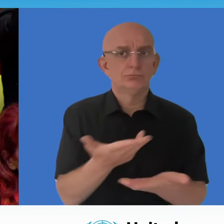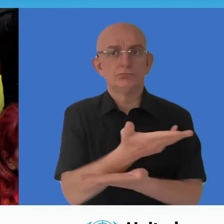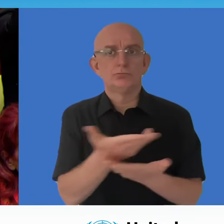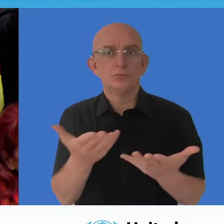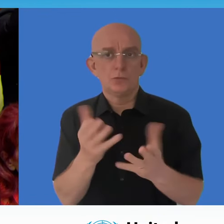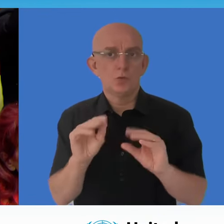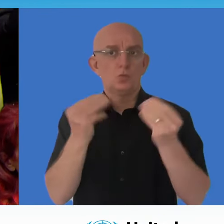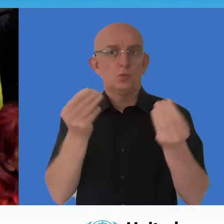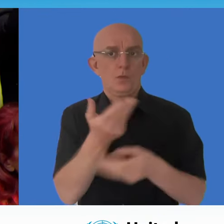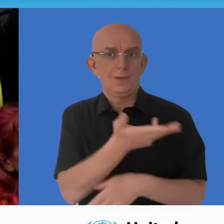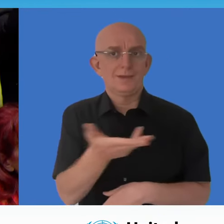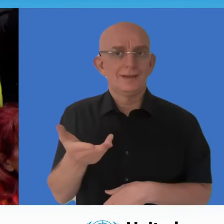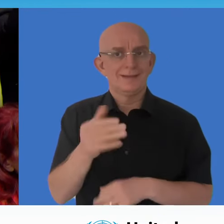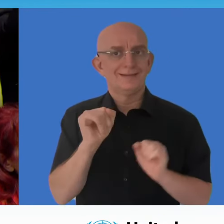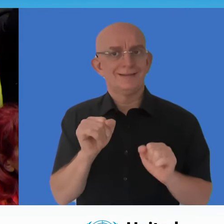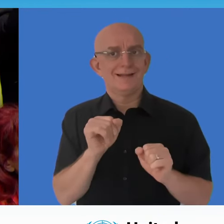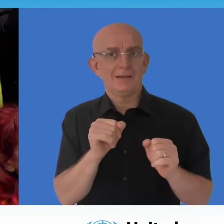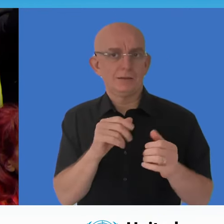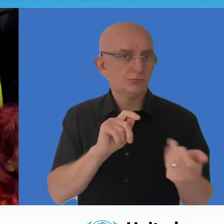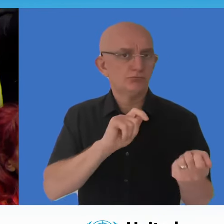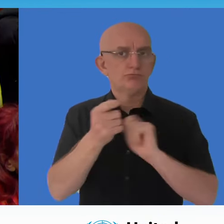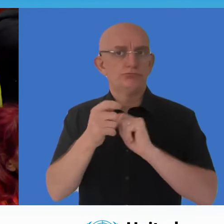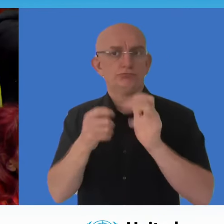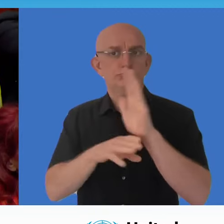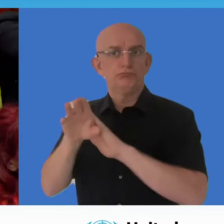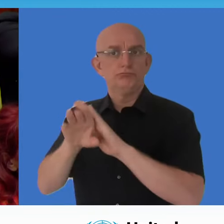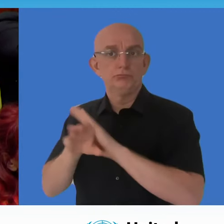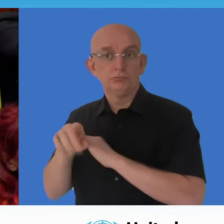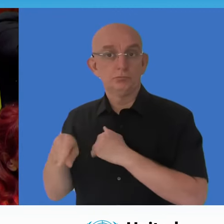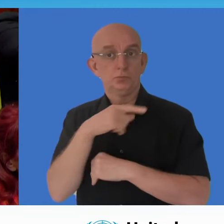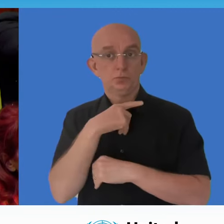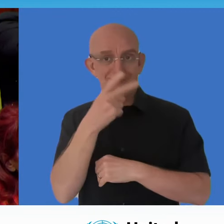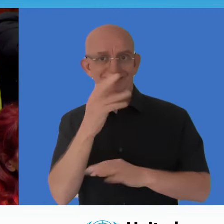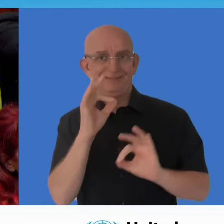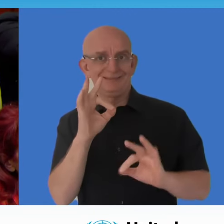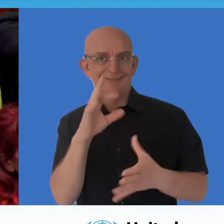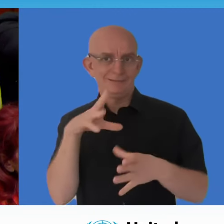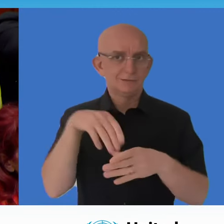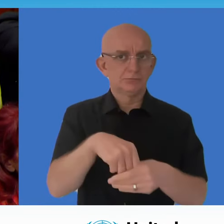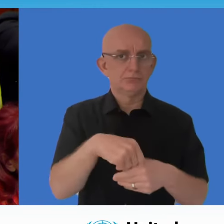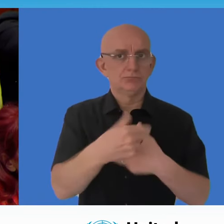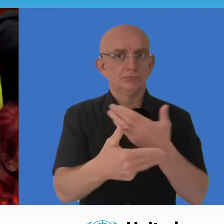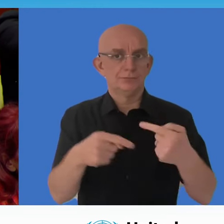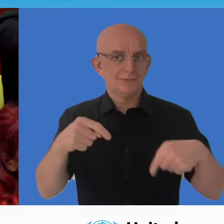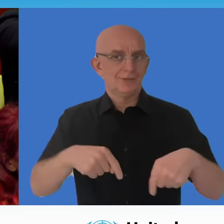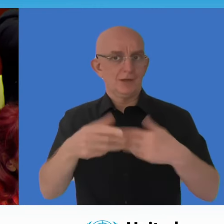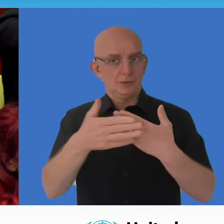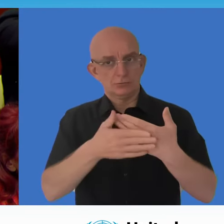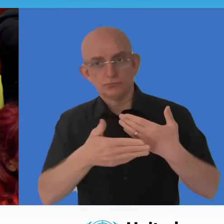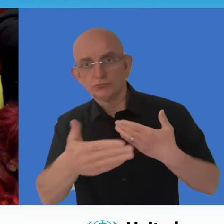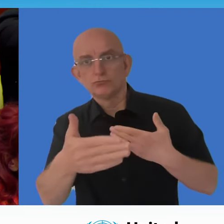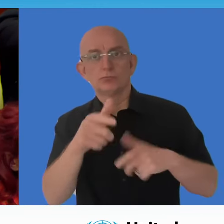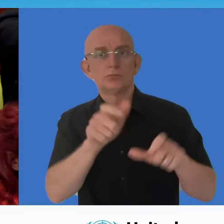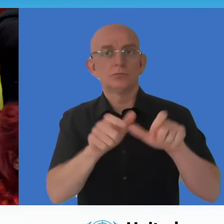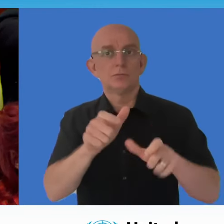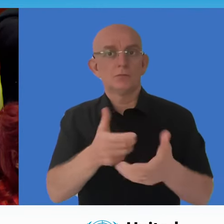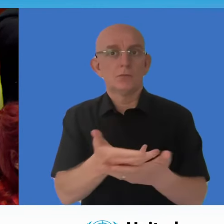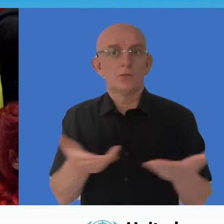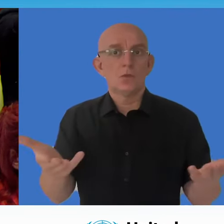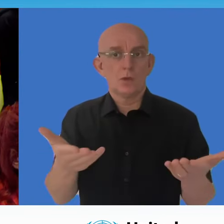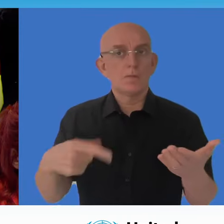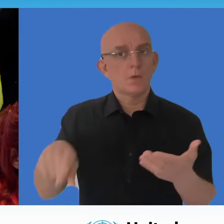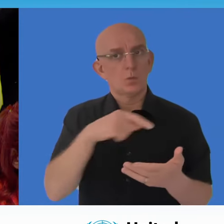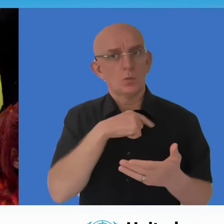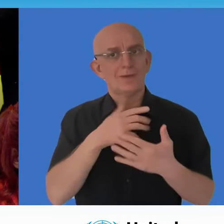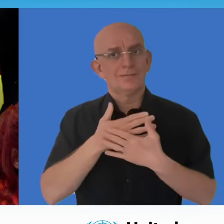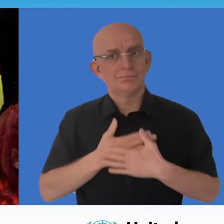real investment in building the present and future of next generations. We also seek to build the capacities of youth in tackling current